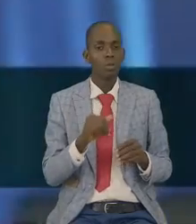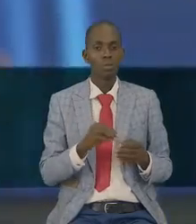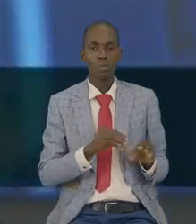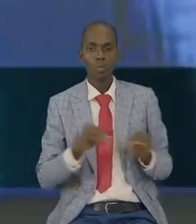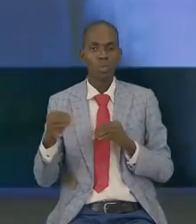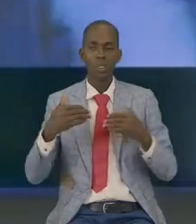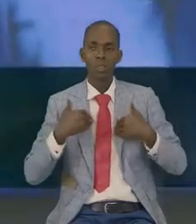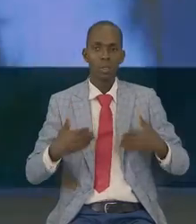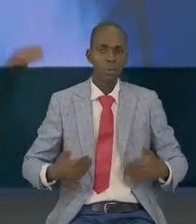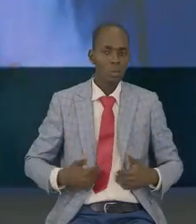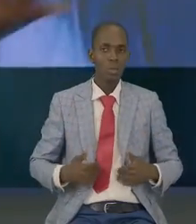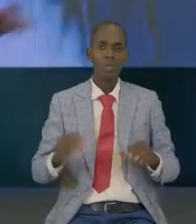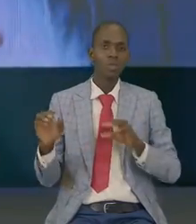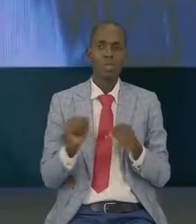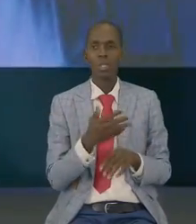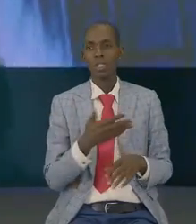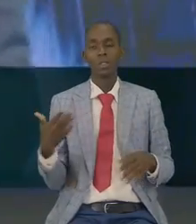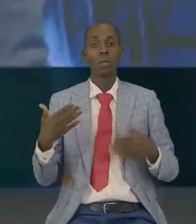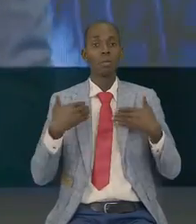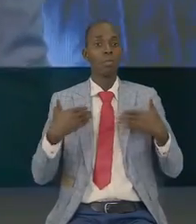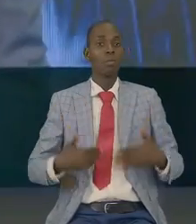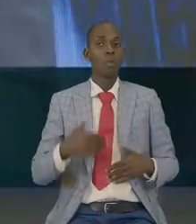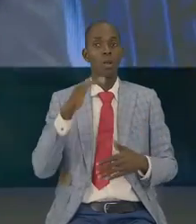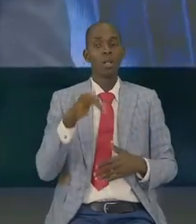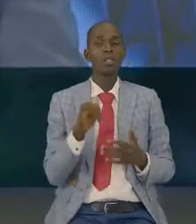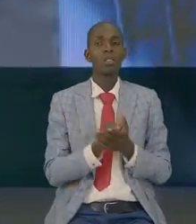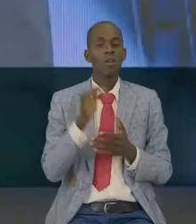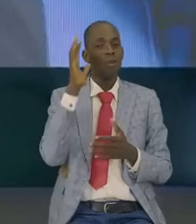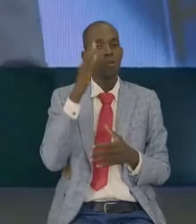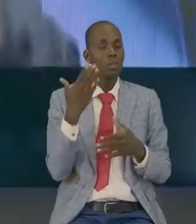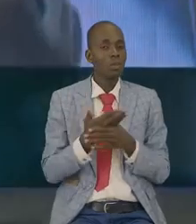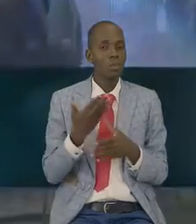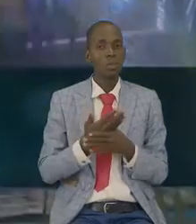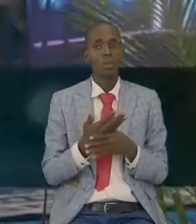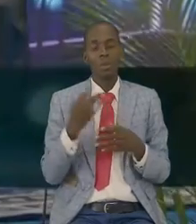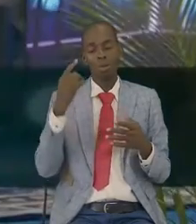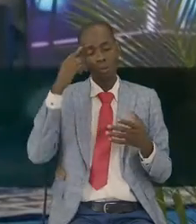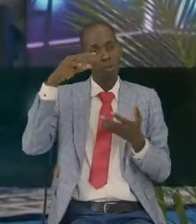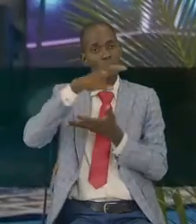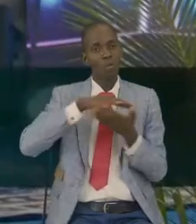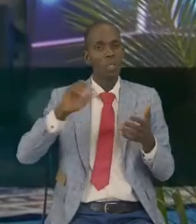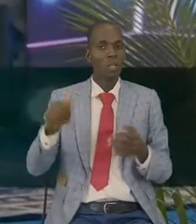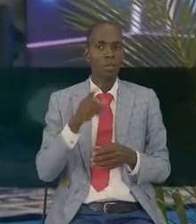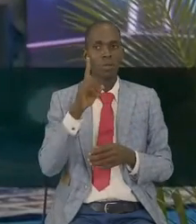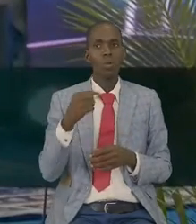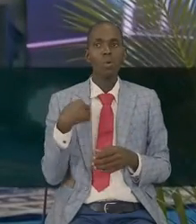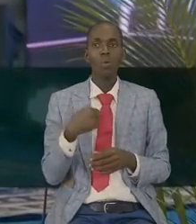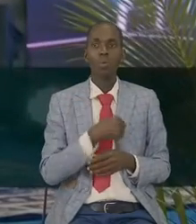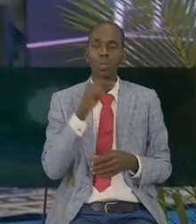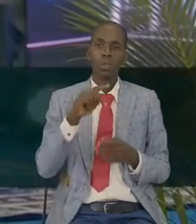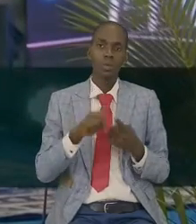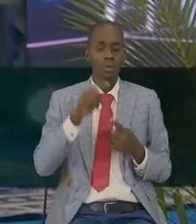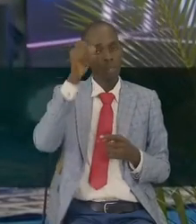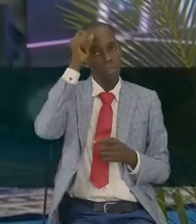not, you know, doing anything bodily that will distract anybody. We need to understand the word of God so